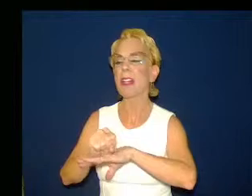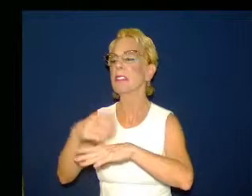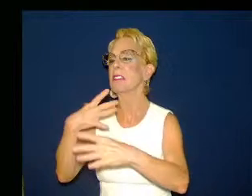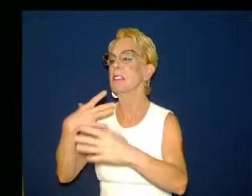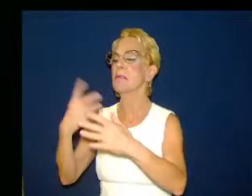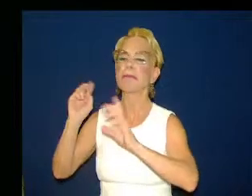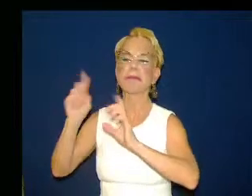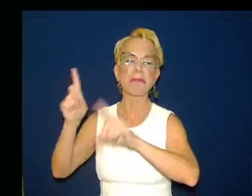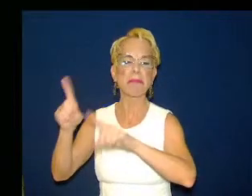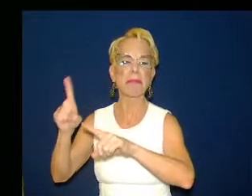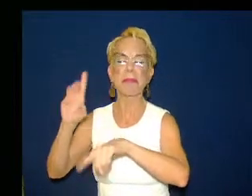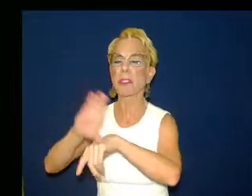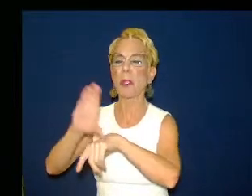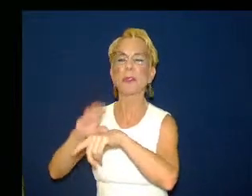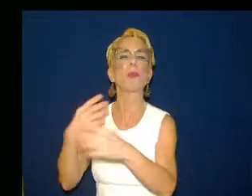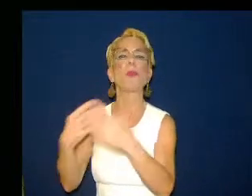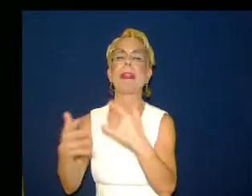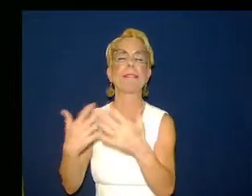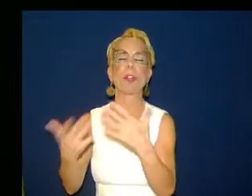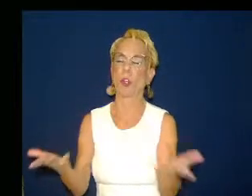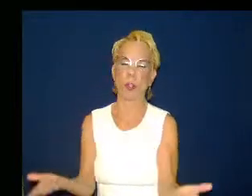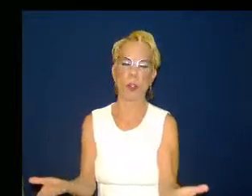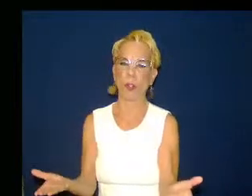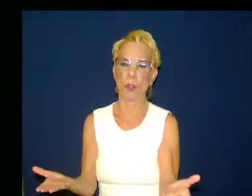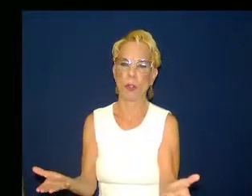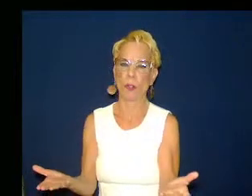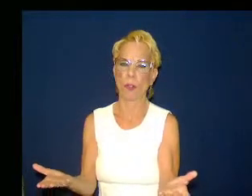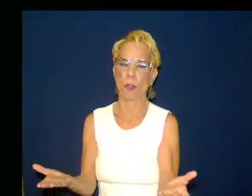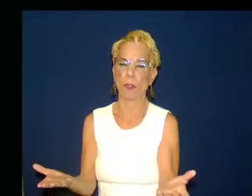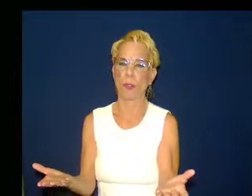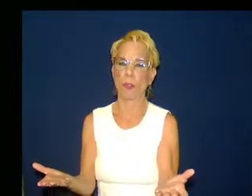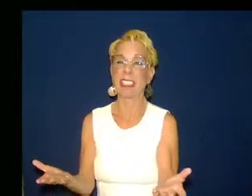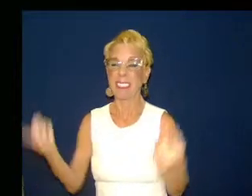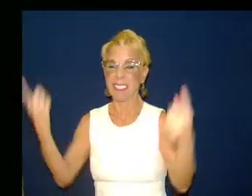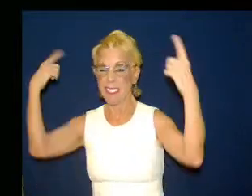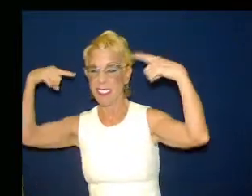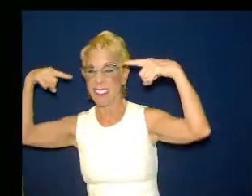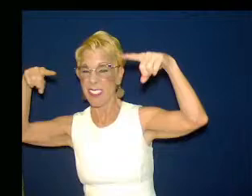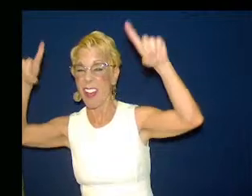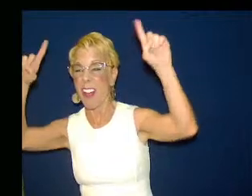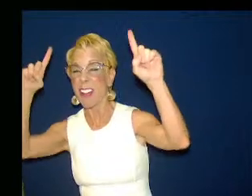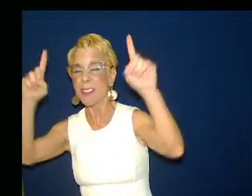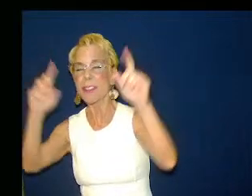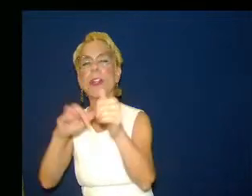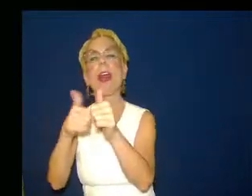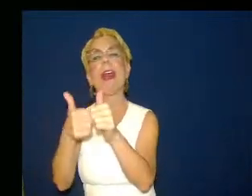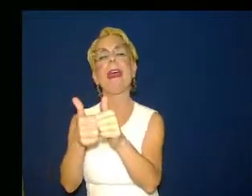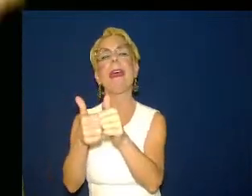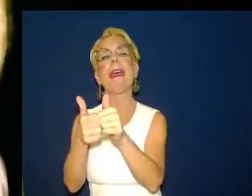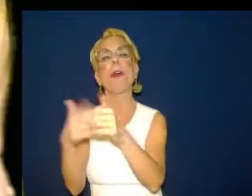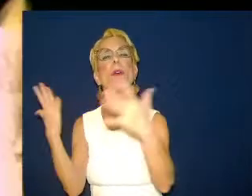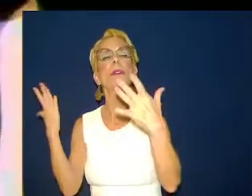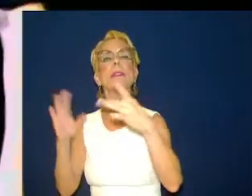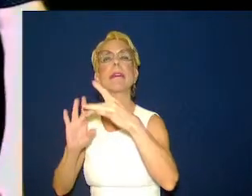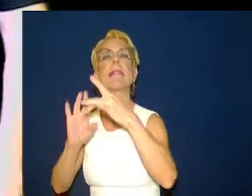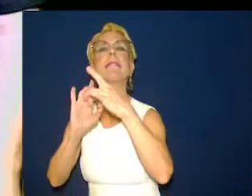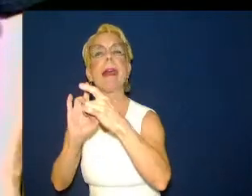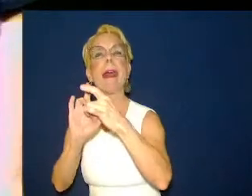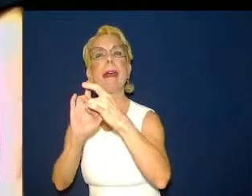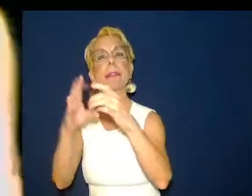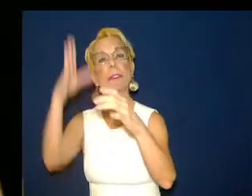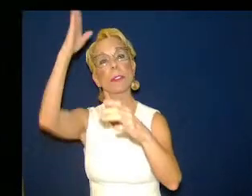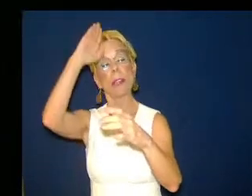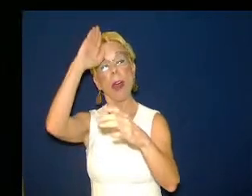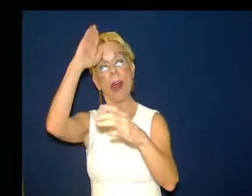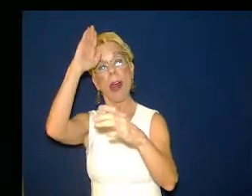will say that we are successful if we stay true to the Word of God. Stay true to Him.